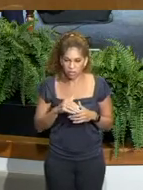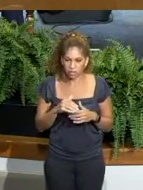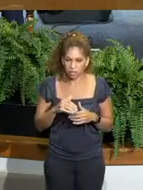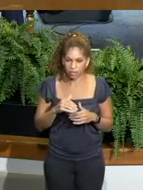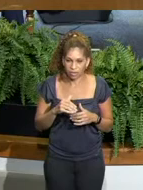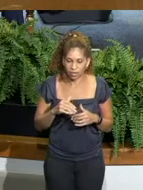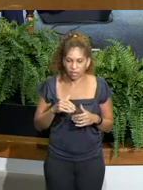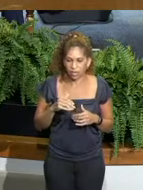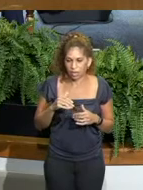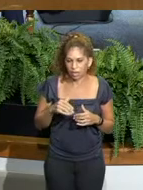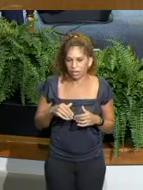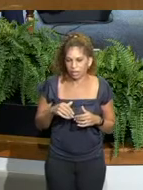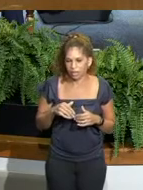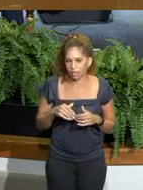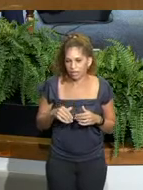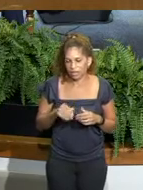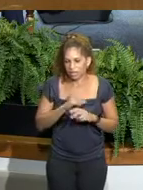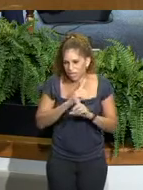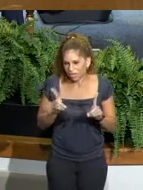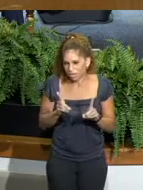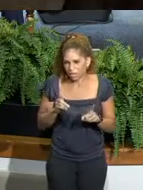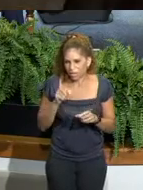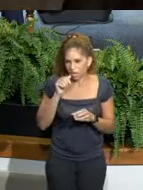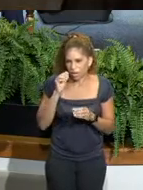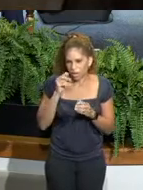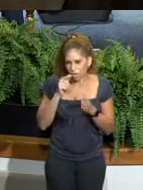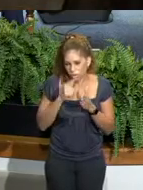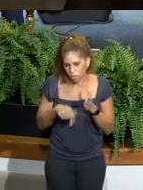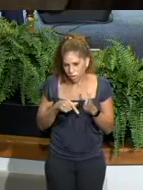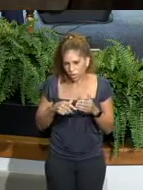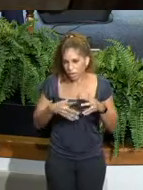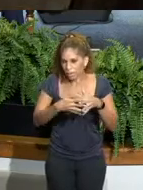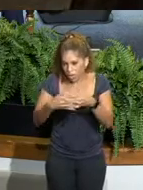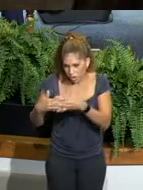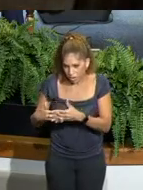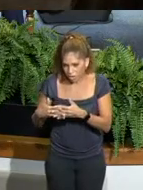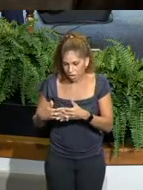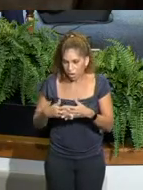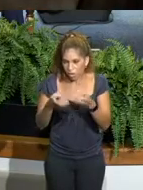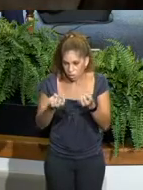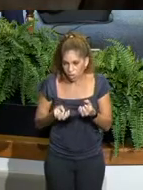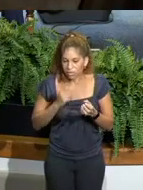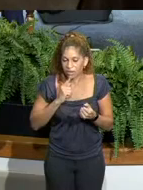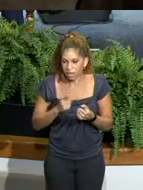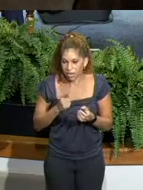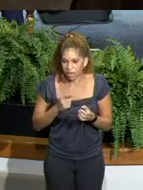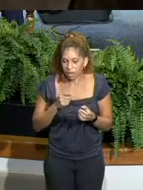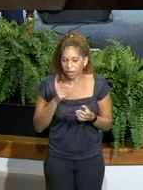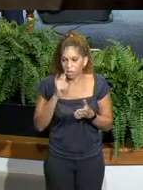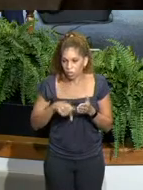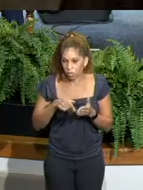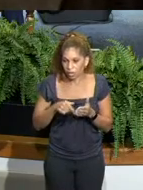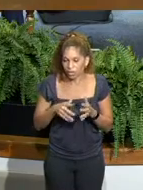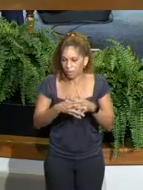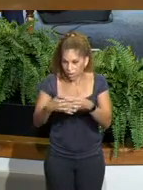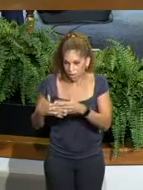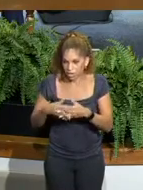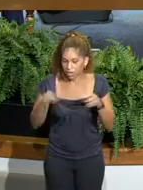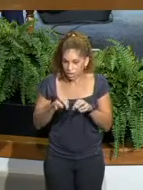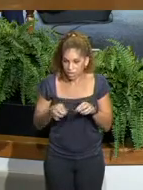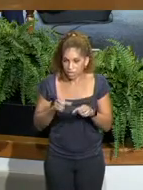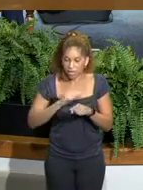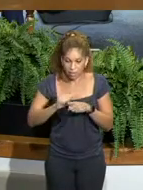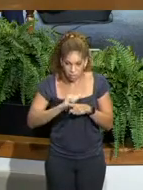what she is in reality. What she says on paper and what she does in practice.